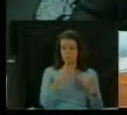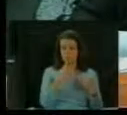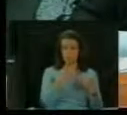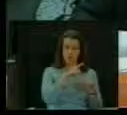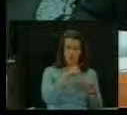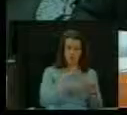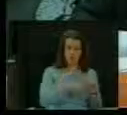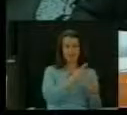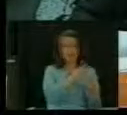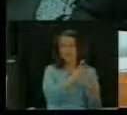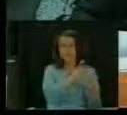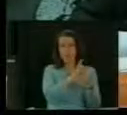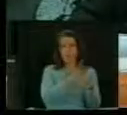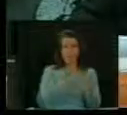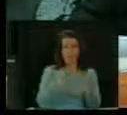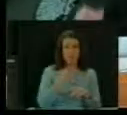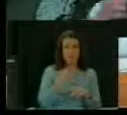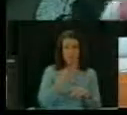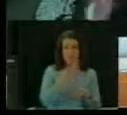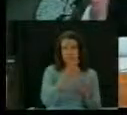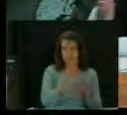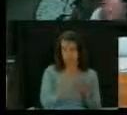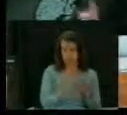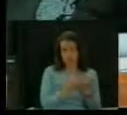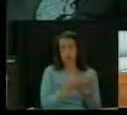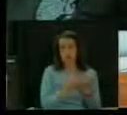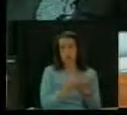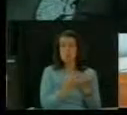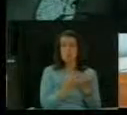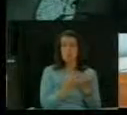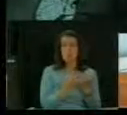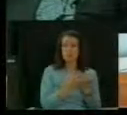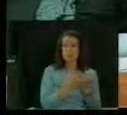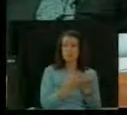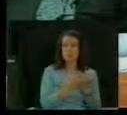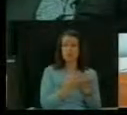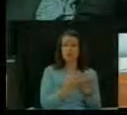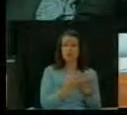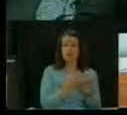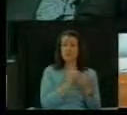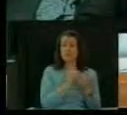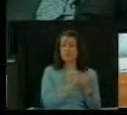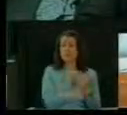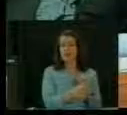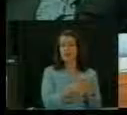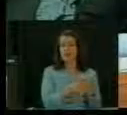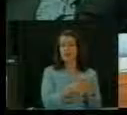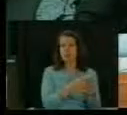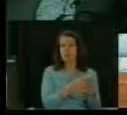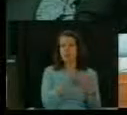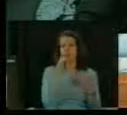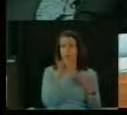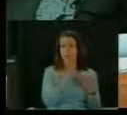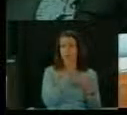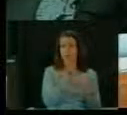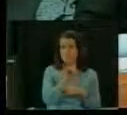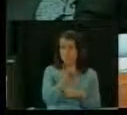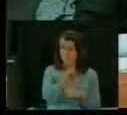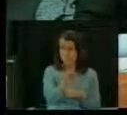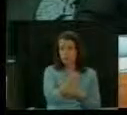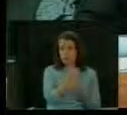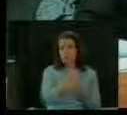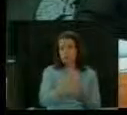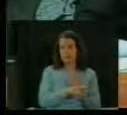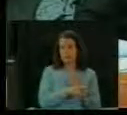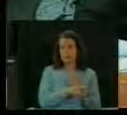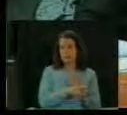And basically what it does is it provides that you can't supervise, a member of your family. And it's a pretty distant